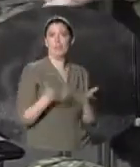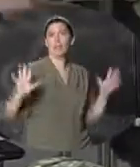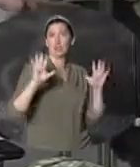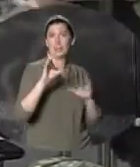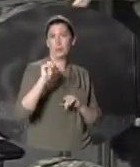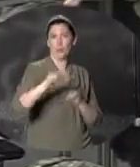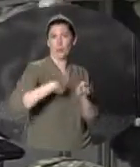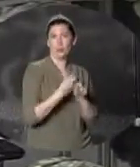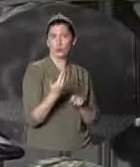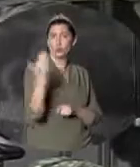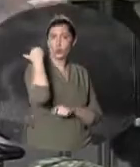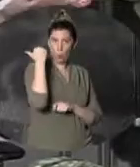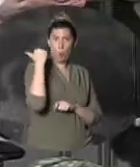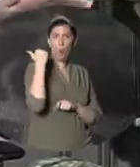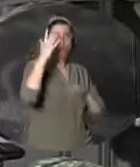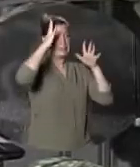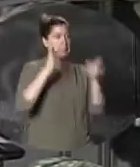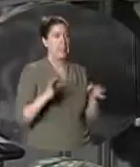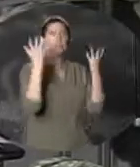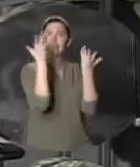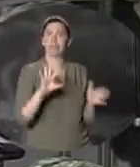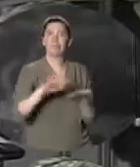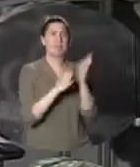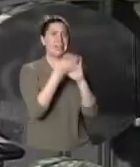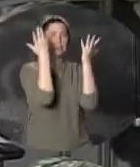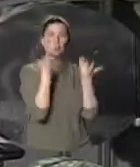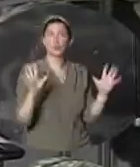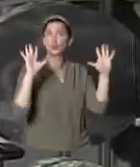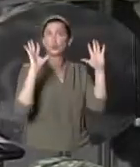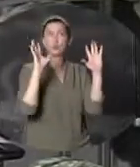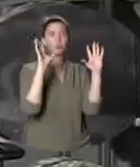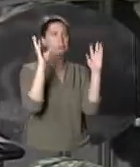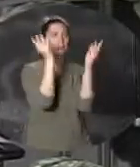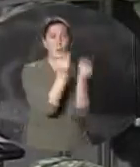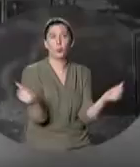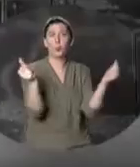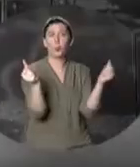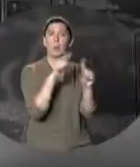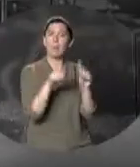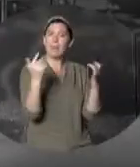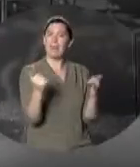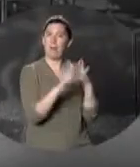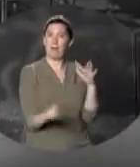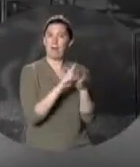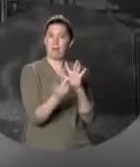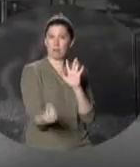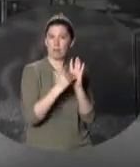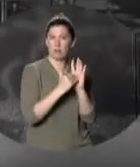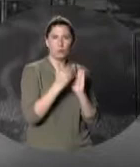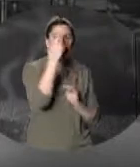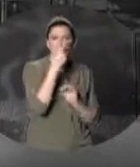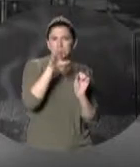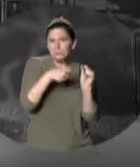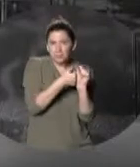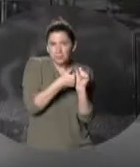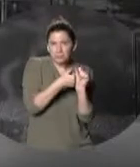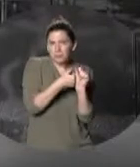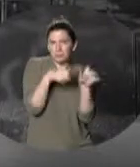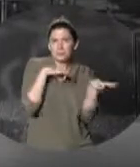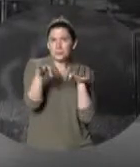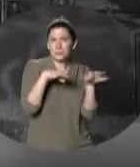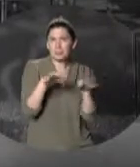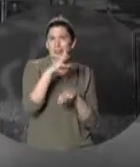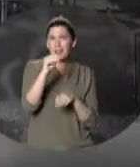years ago. They declared it over and done with. We don't have it anymore, but it suddenly has made a comeback. Why is that, and what are